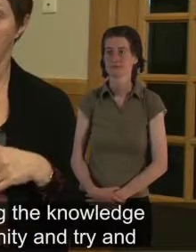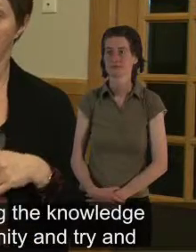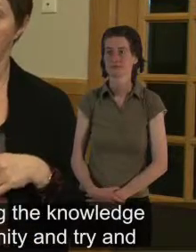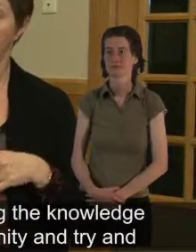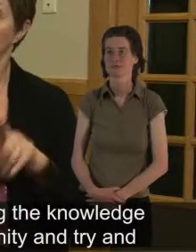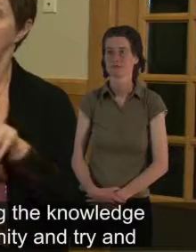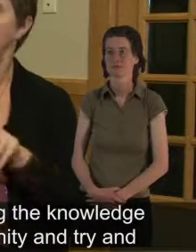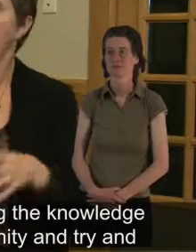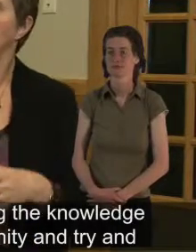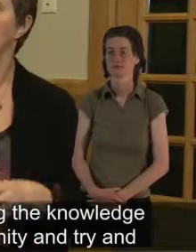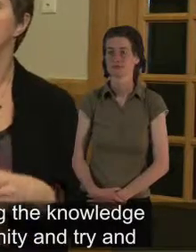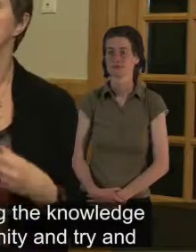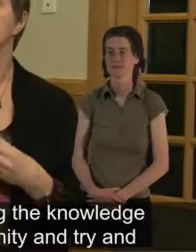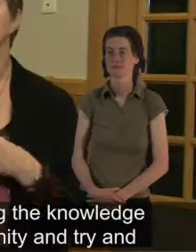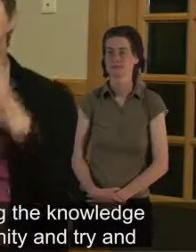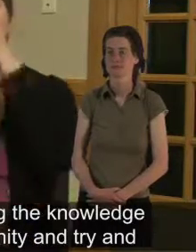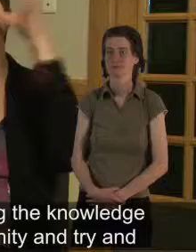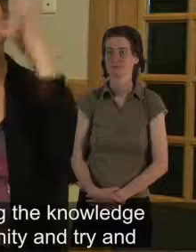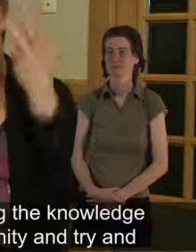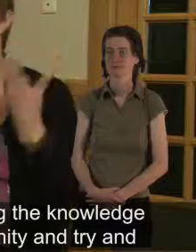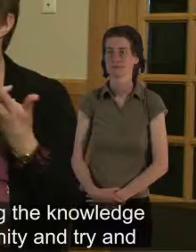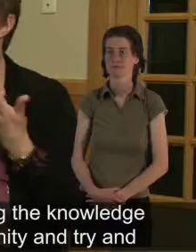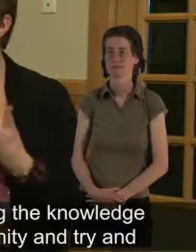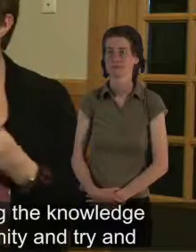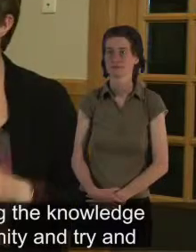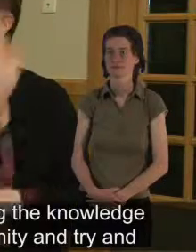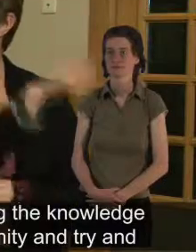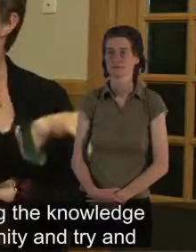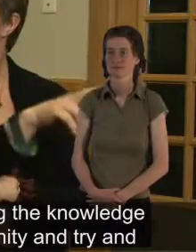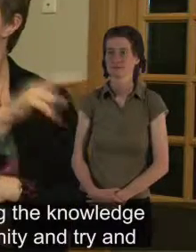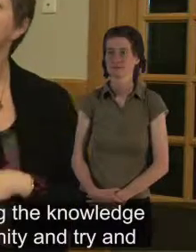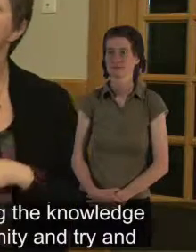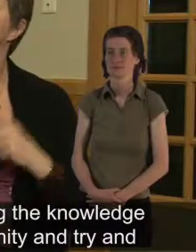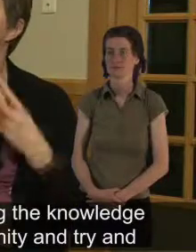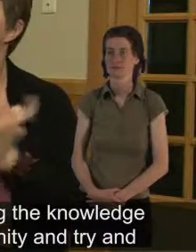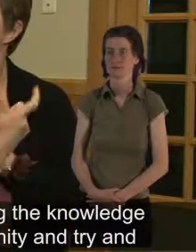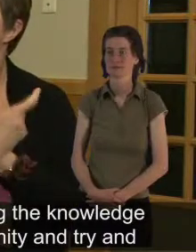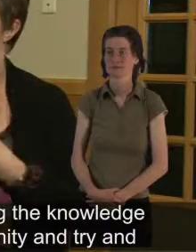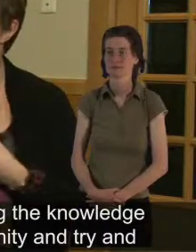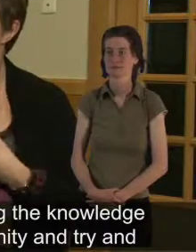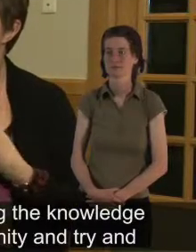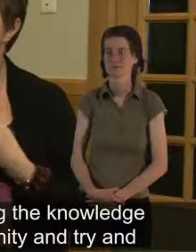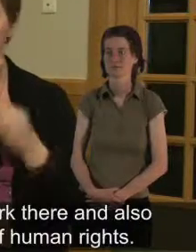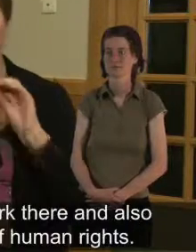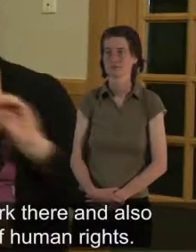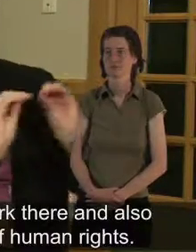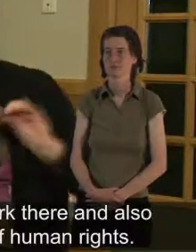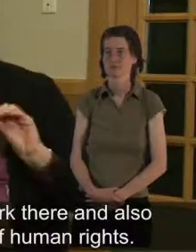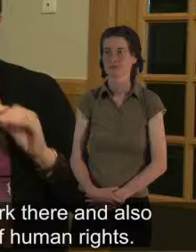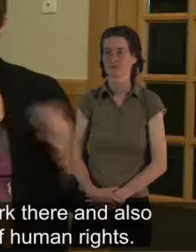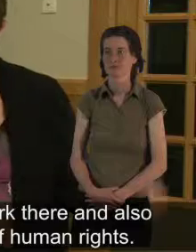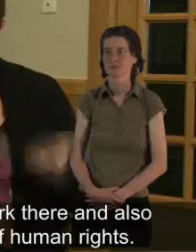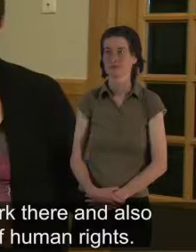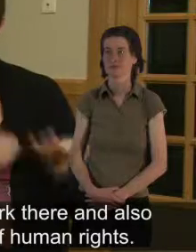And I also felt like I would like to bring the knowledge I have back to the deaf community and try and enable and do